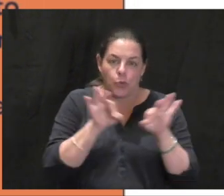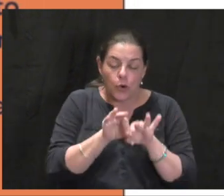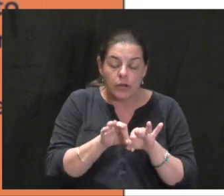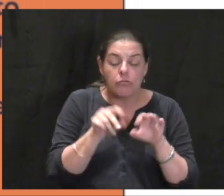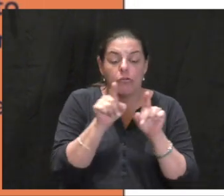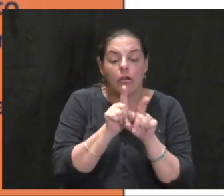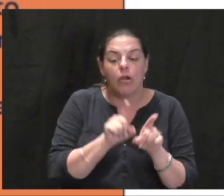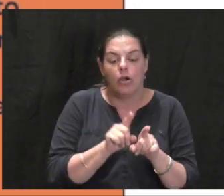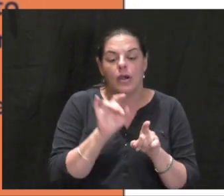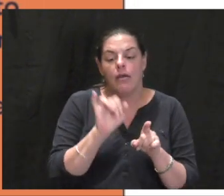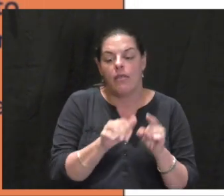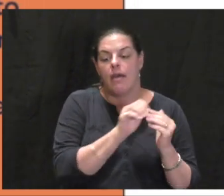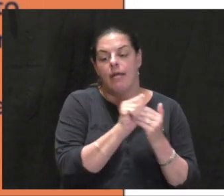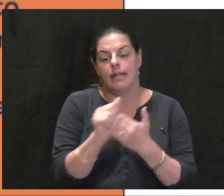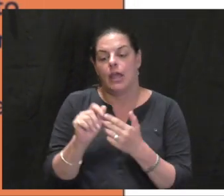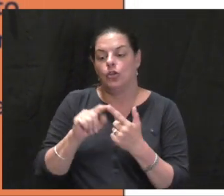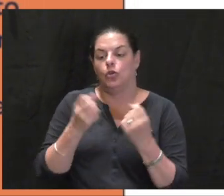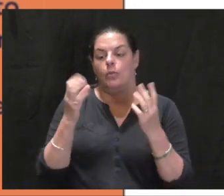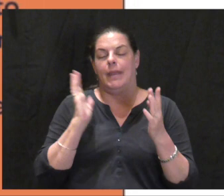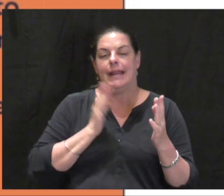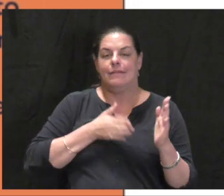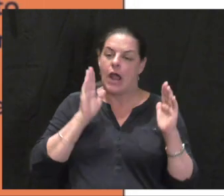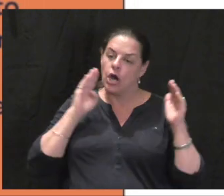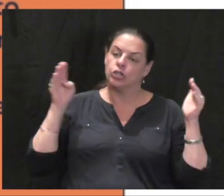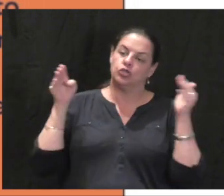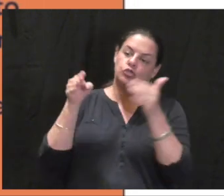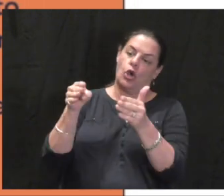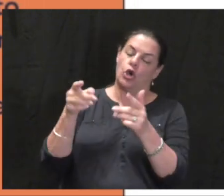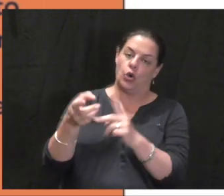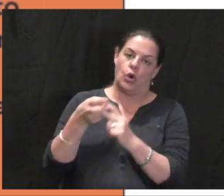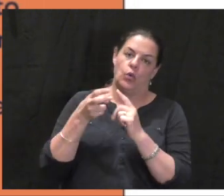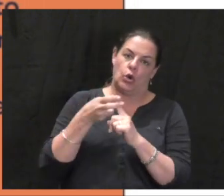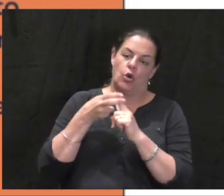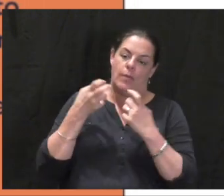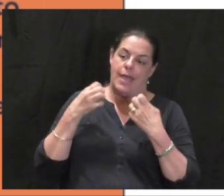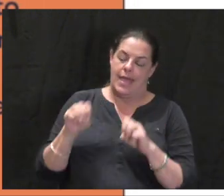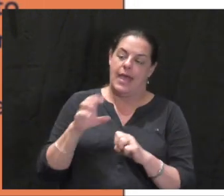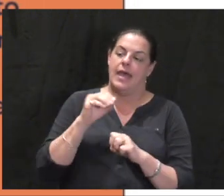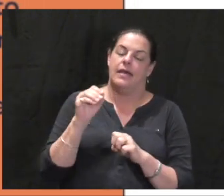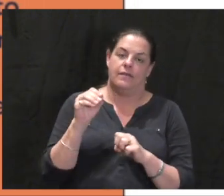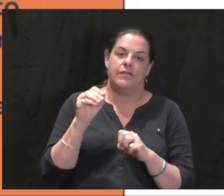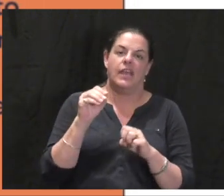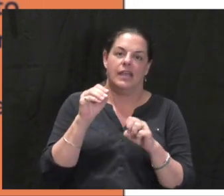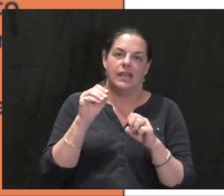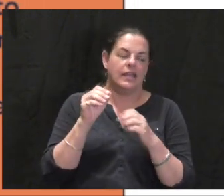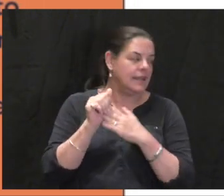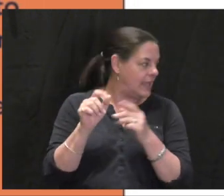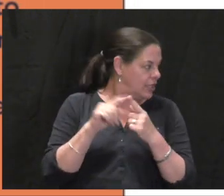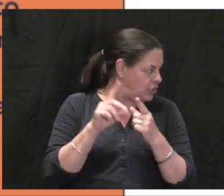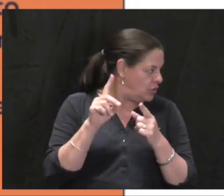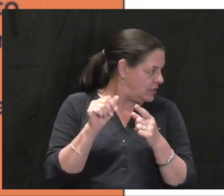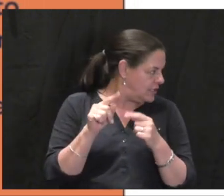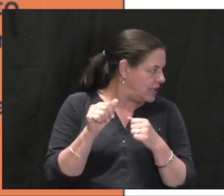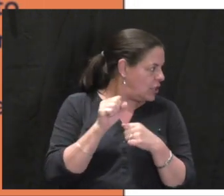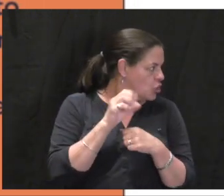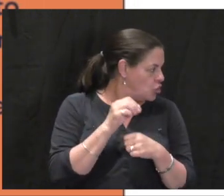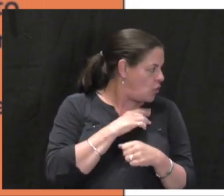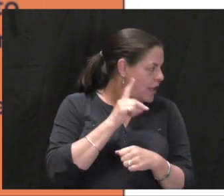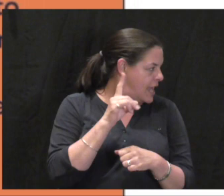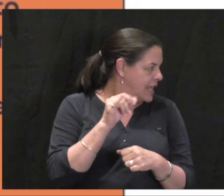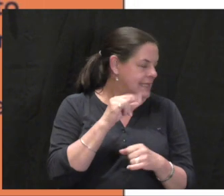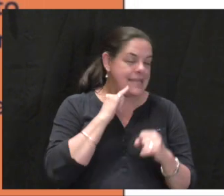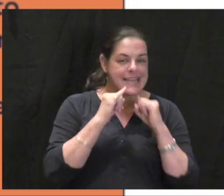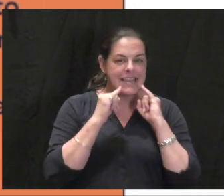very process oriented. So not super fun to build out, but amazing now that we have data that we can use to inform our decision making. Same thing was true